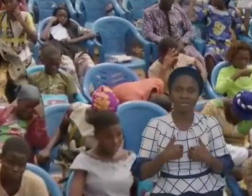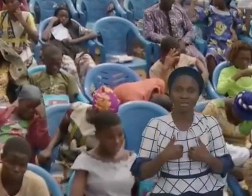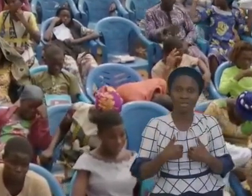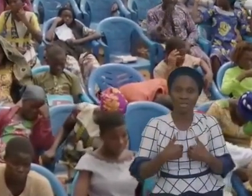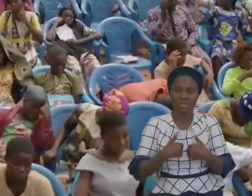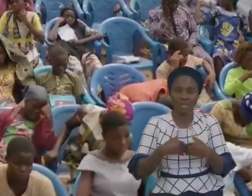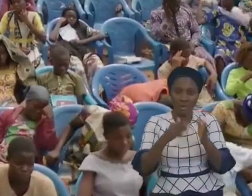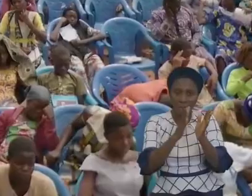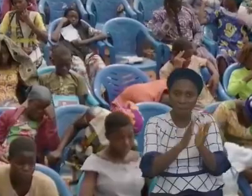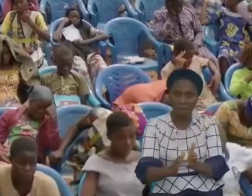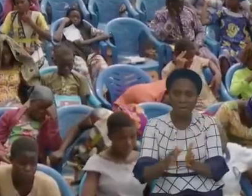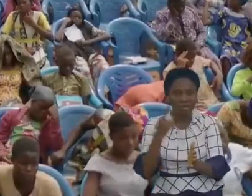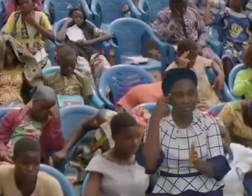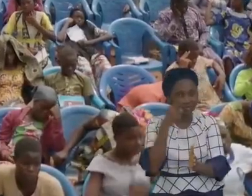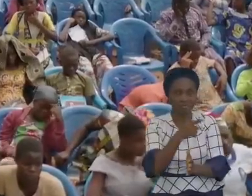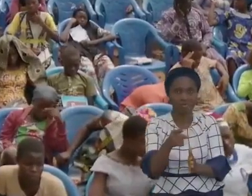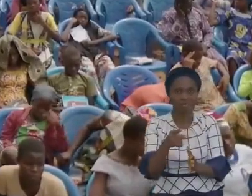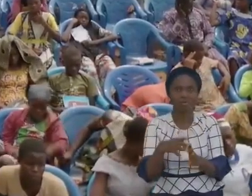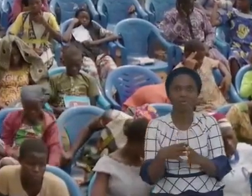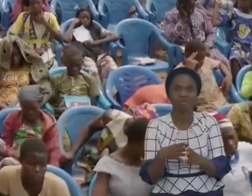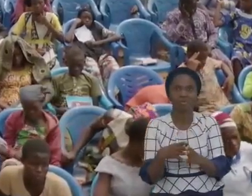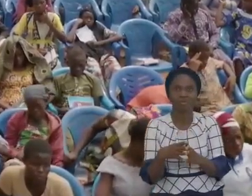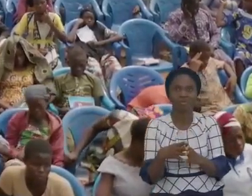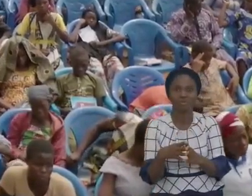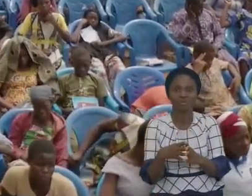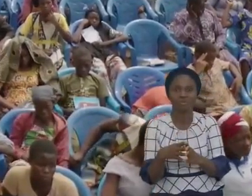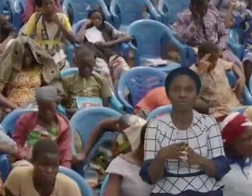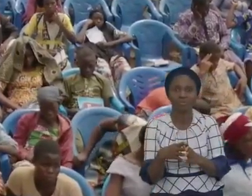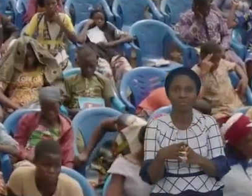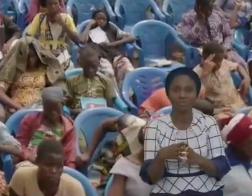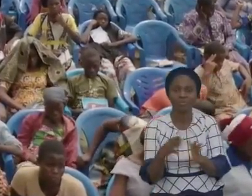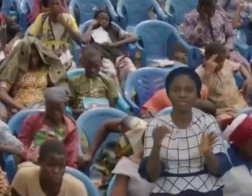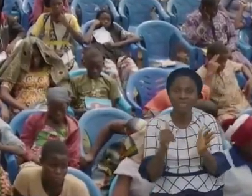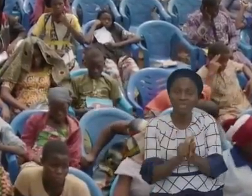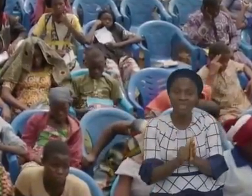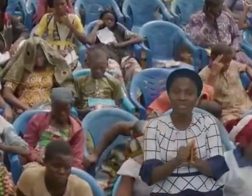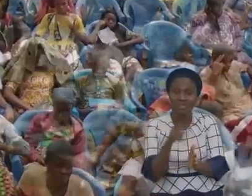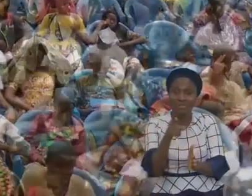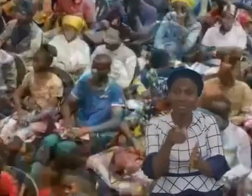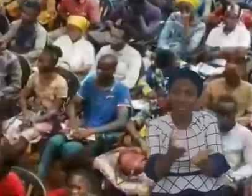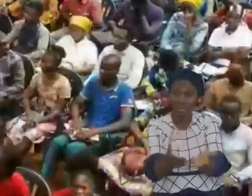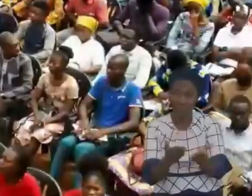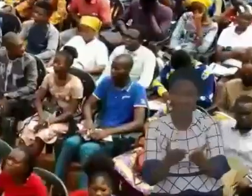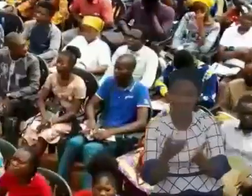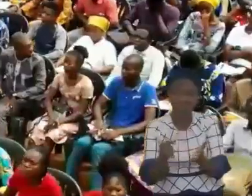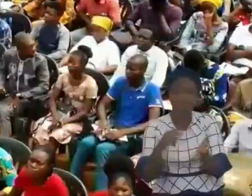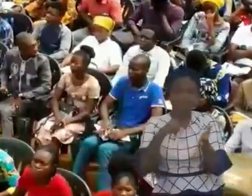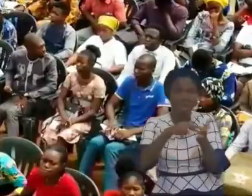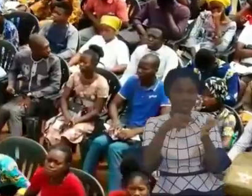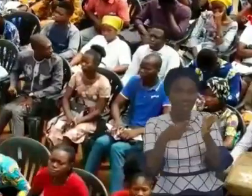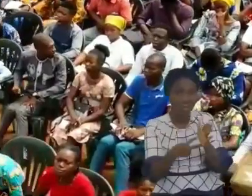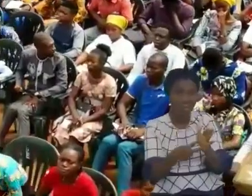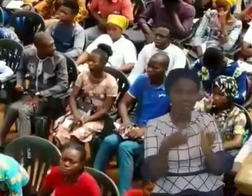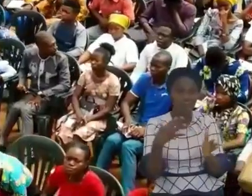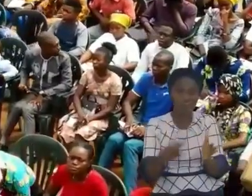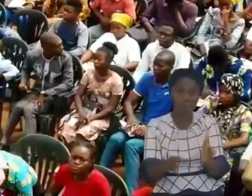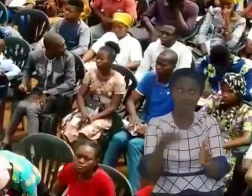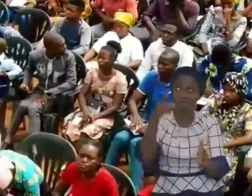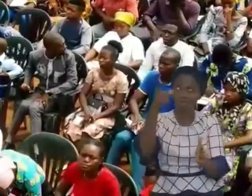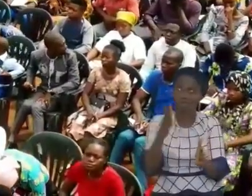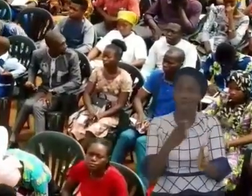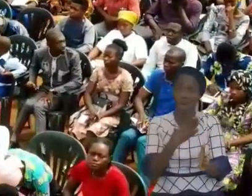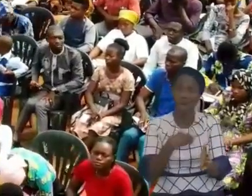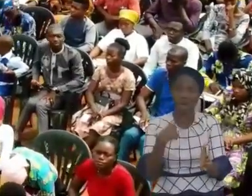that you want the purpose of God and the plan of God in your life, you will